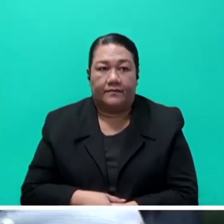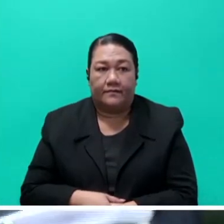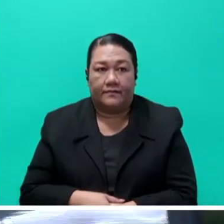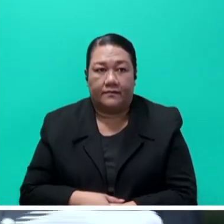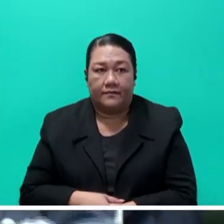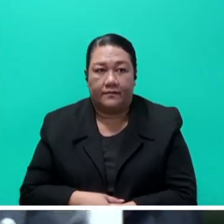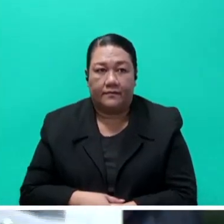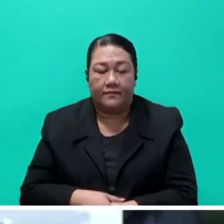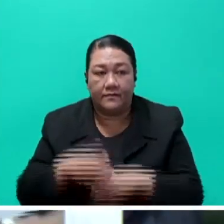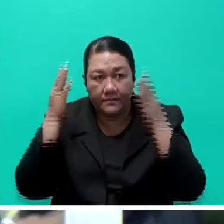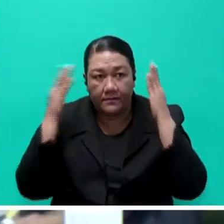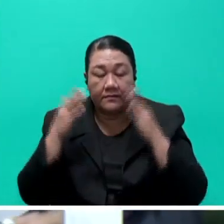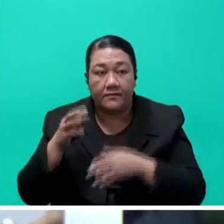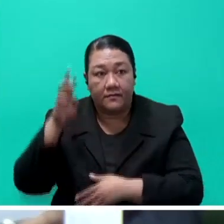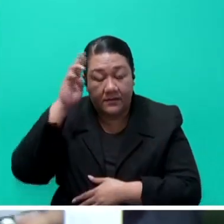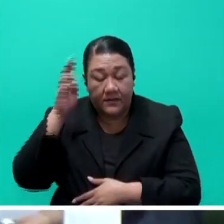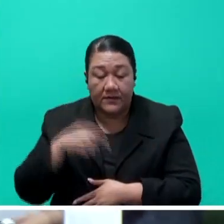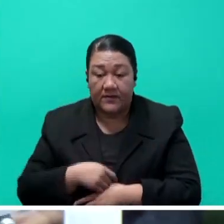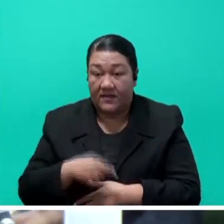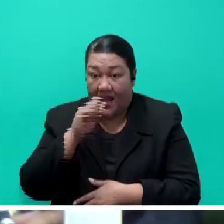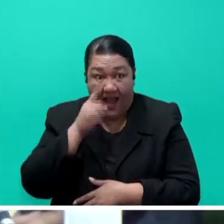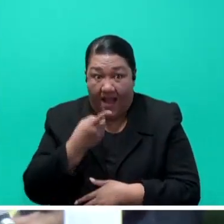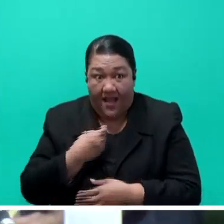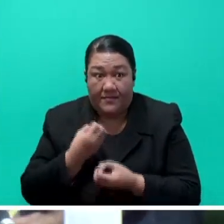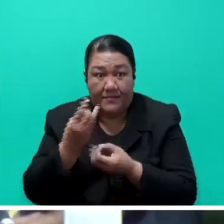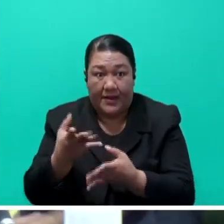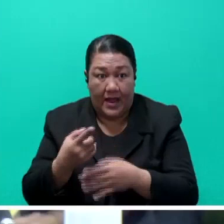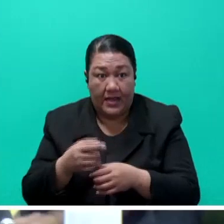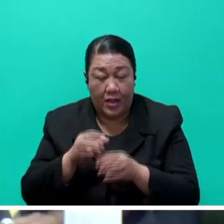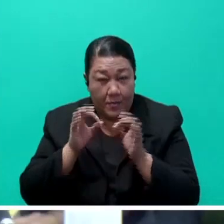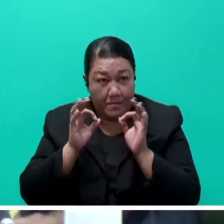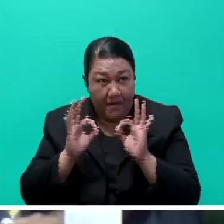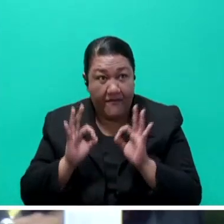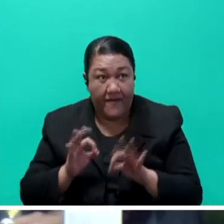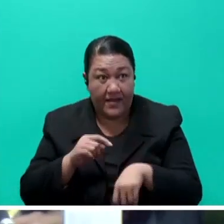Mr. Speaker said, while I cannot provide an exact timeline for the